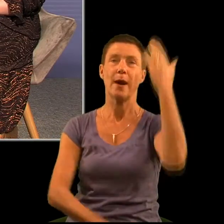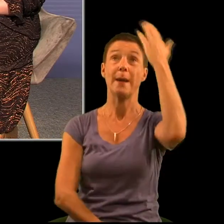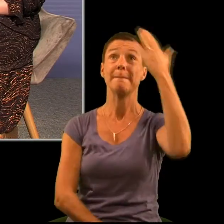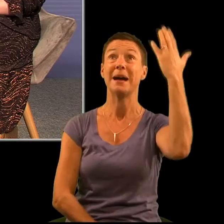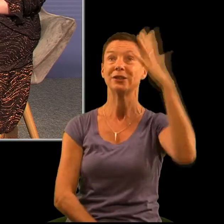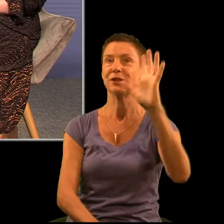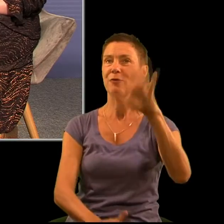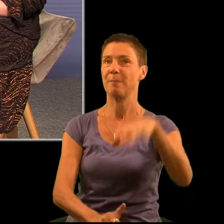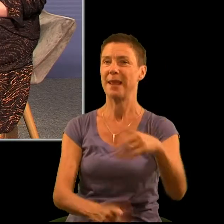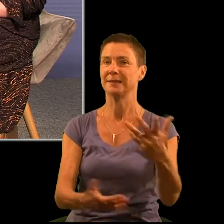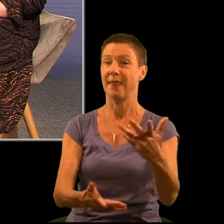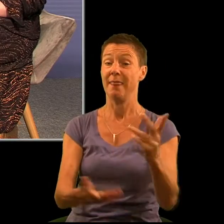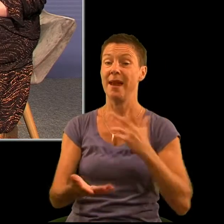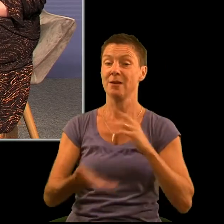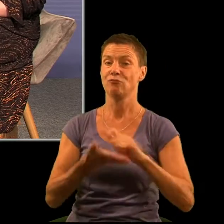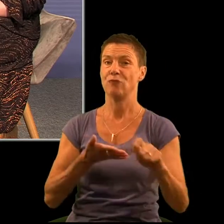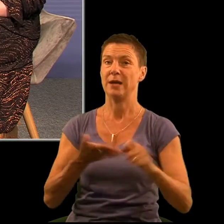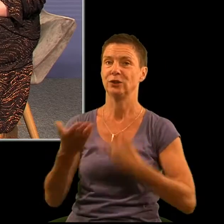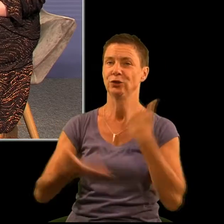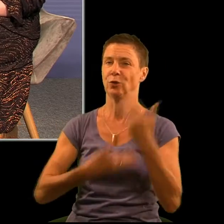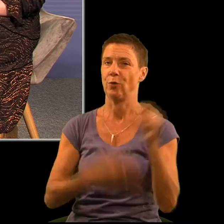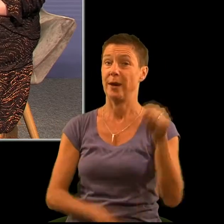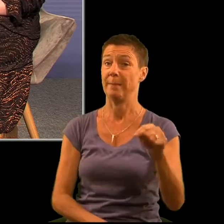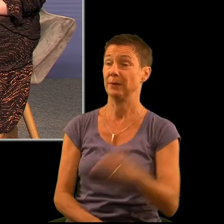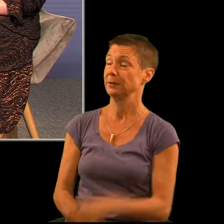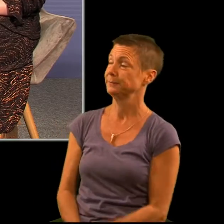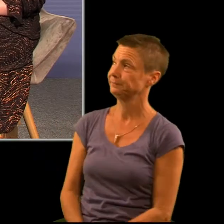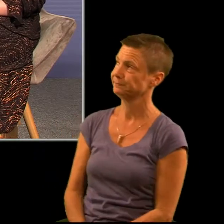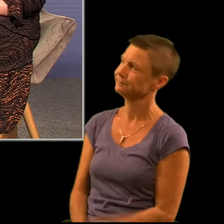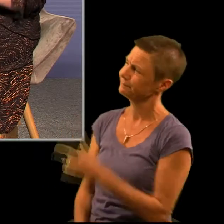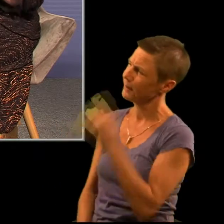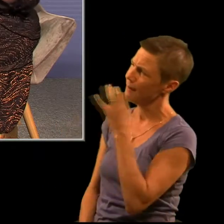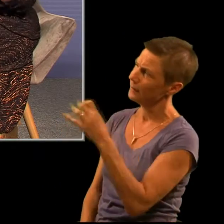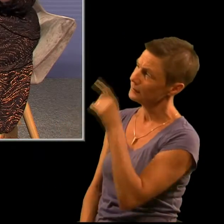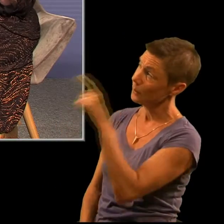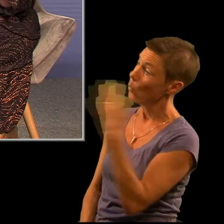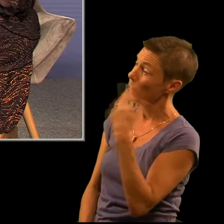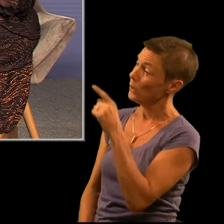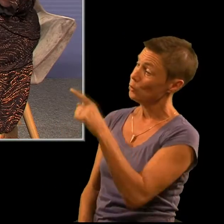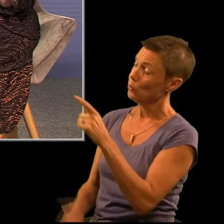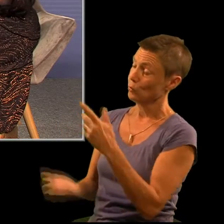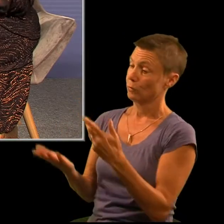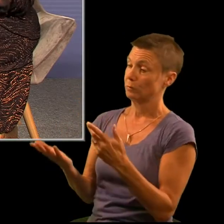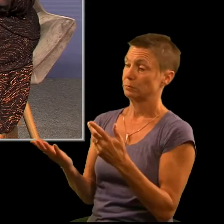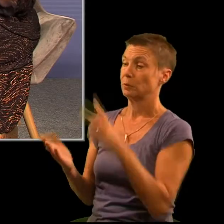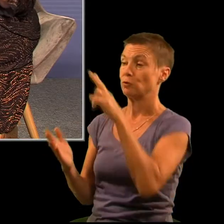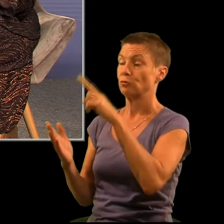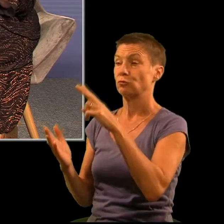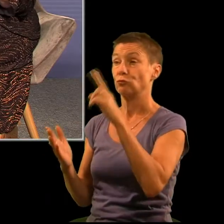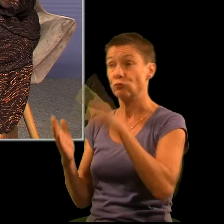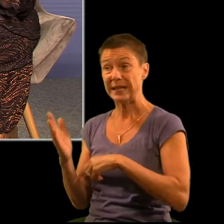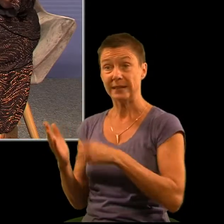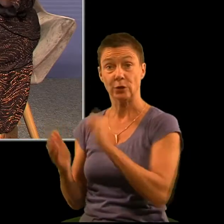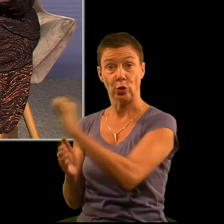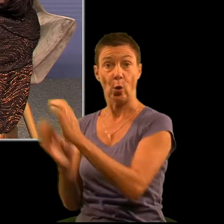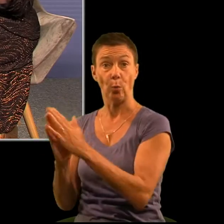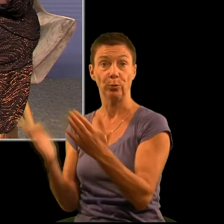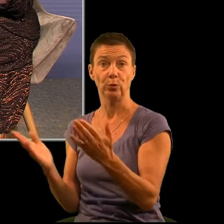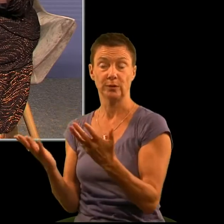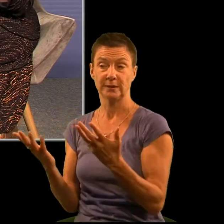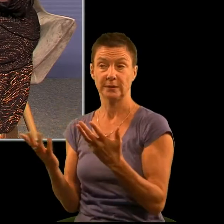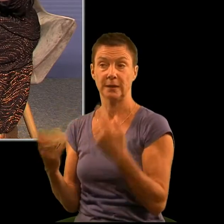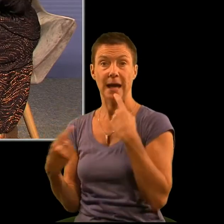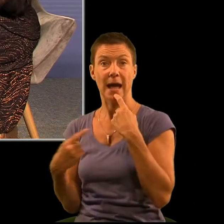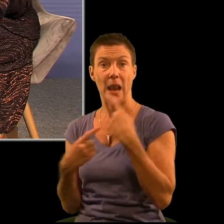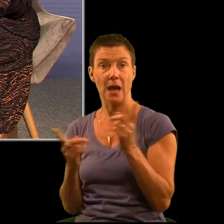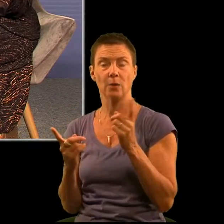Back to maps. Can I ask you a nosy question, Cressida? Because you've written lots and lots of books, when you've been reading How to Train Your Dragon aloud, do you ever